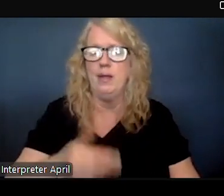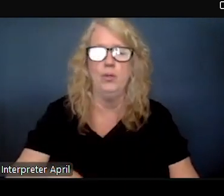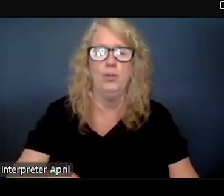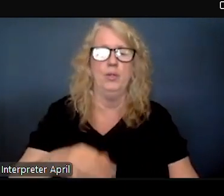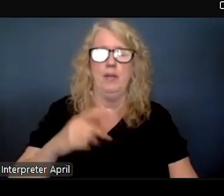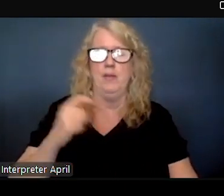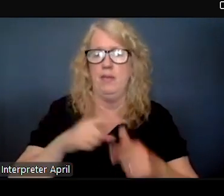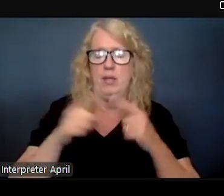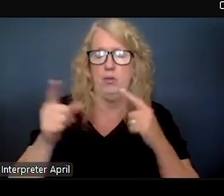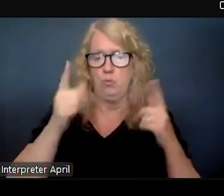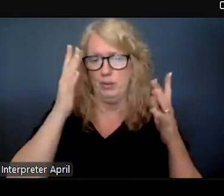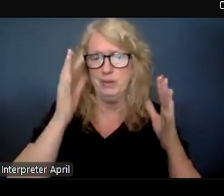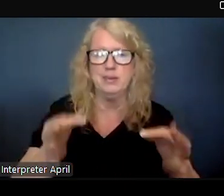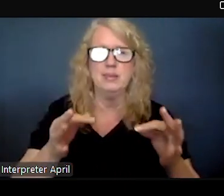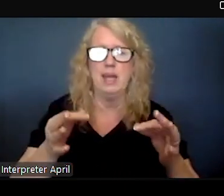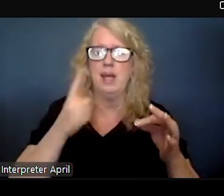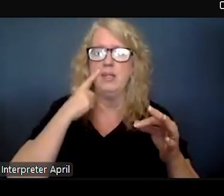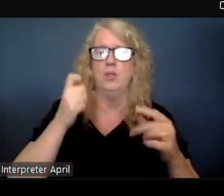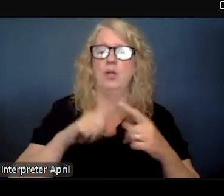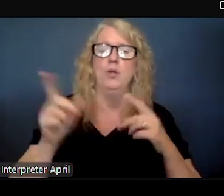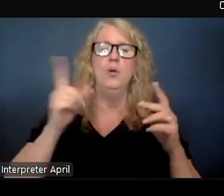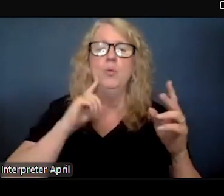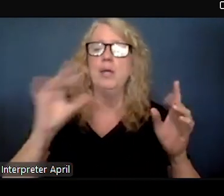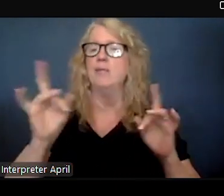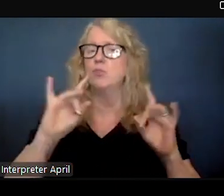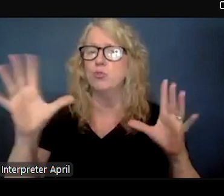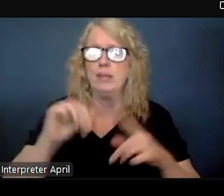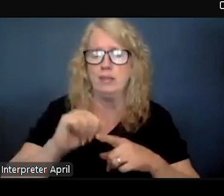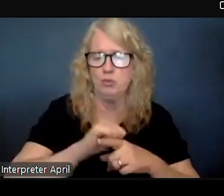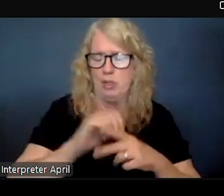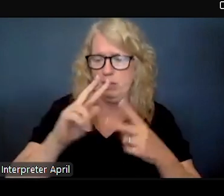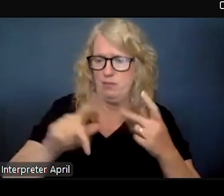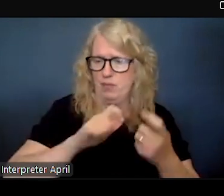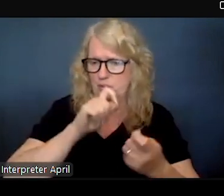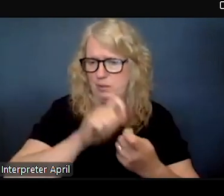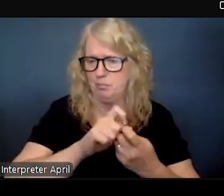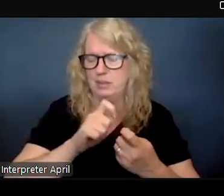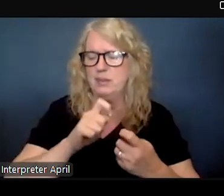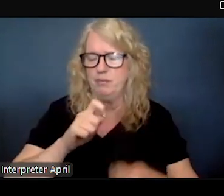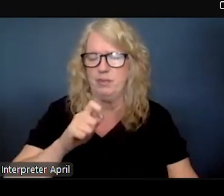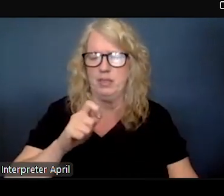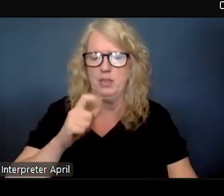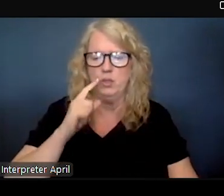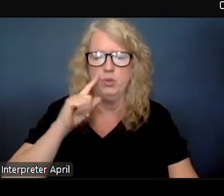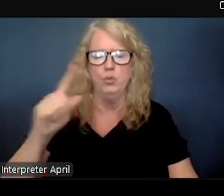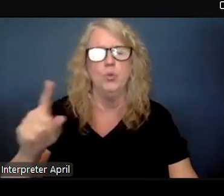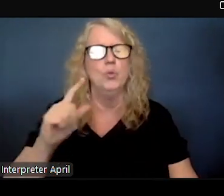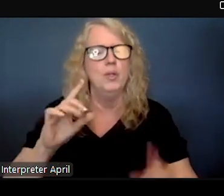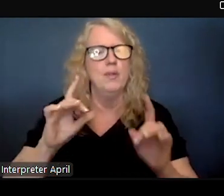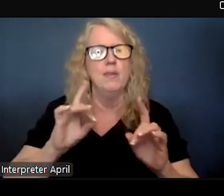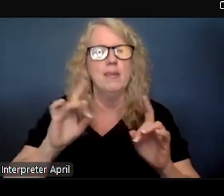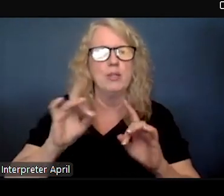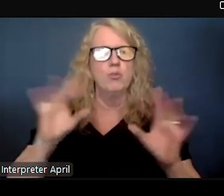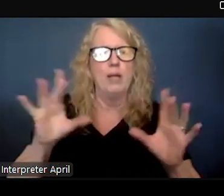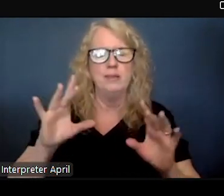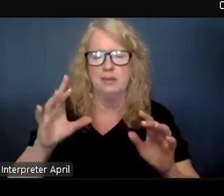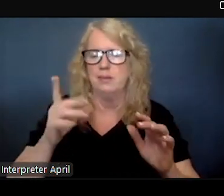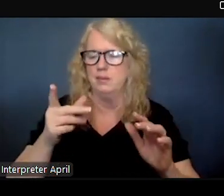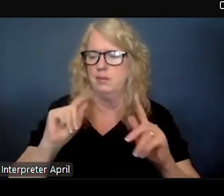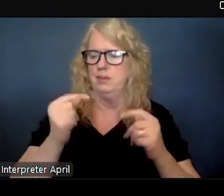aside from that, we also have crisis training. So it's very specific to the crisis um,